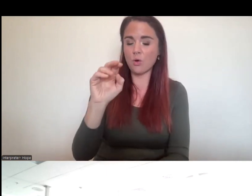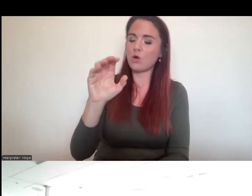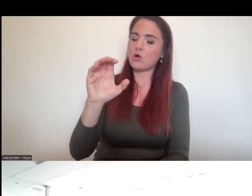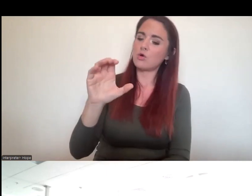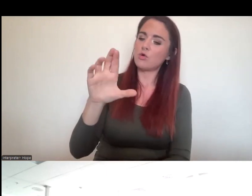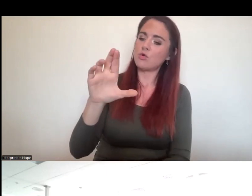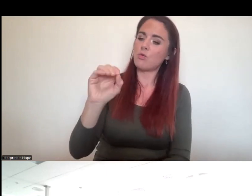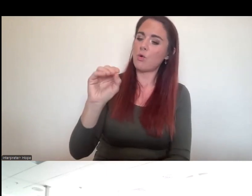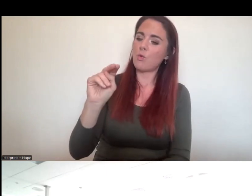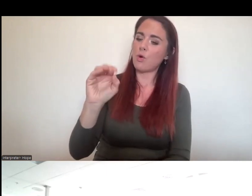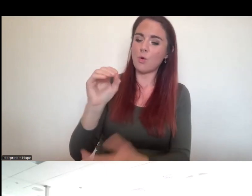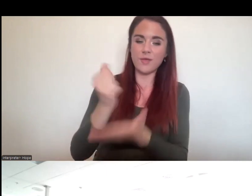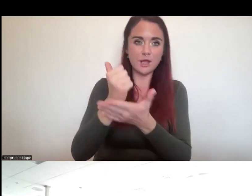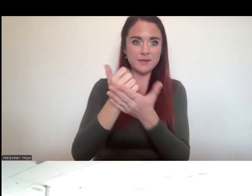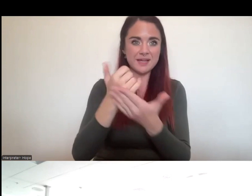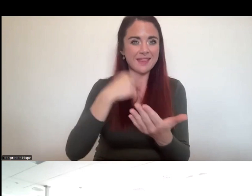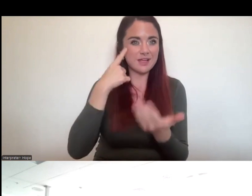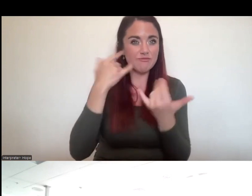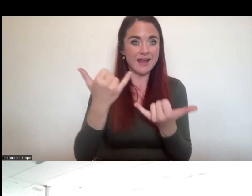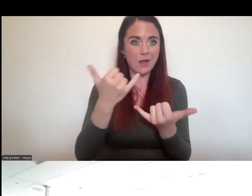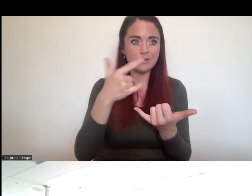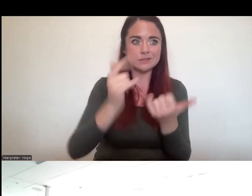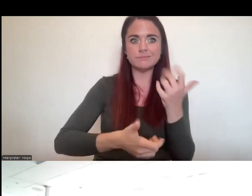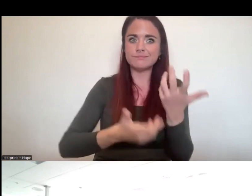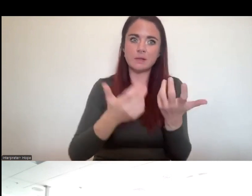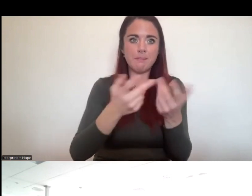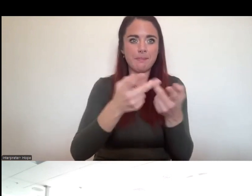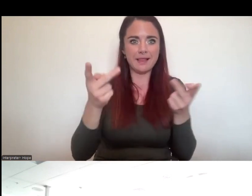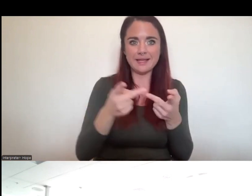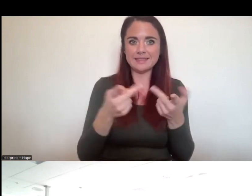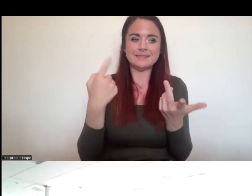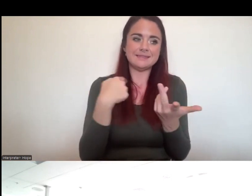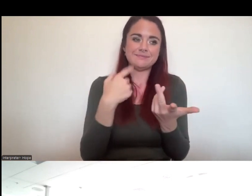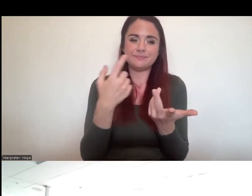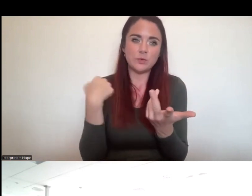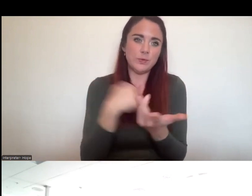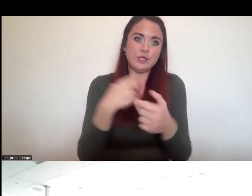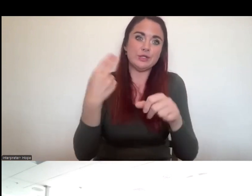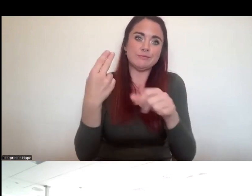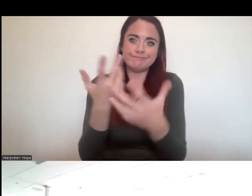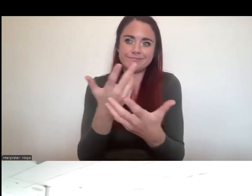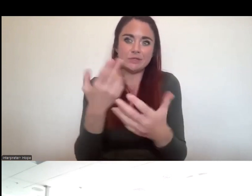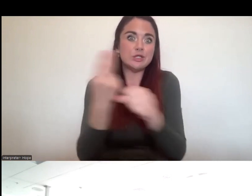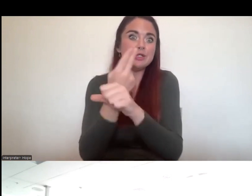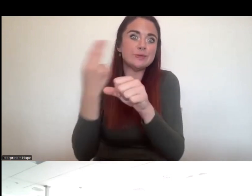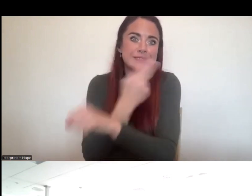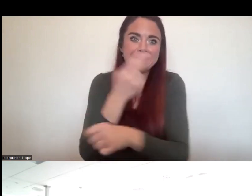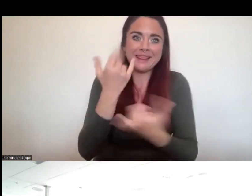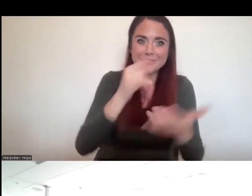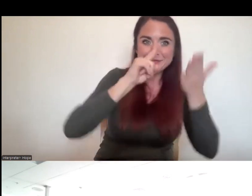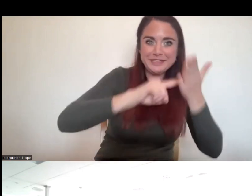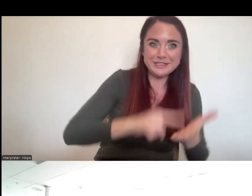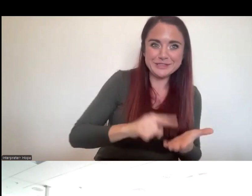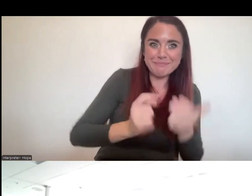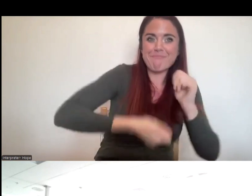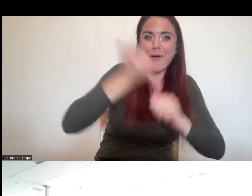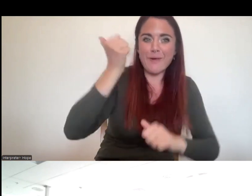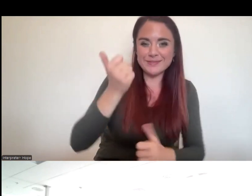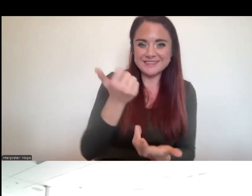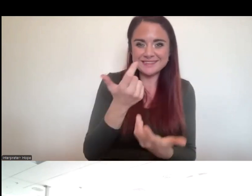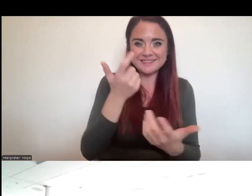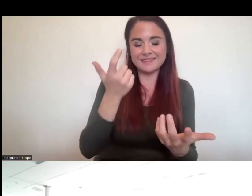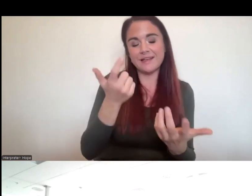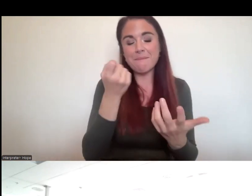most applicable therapy related to circadian rhythms. But these drugs that modulate in the clock, they're